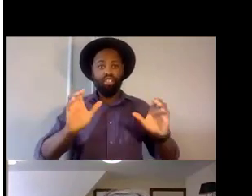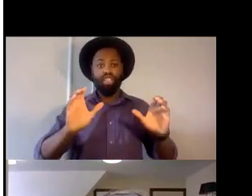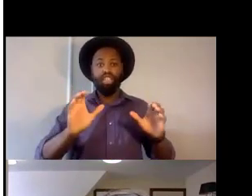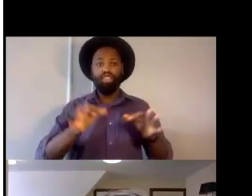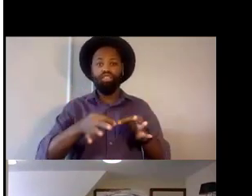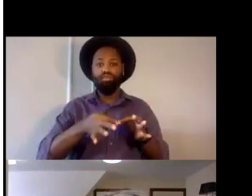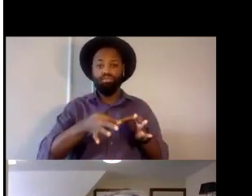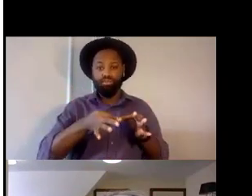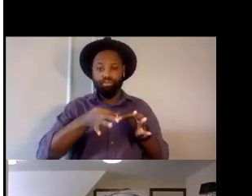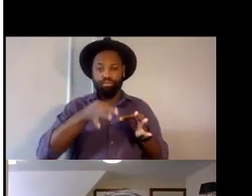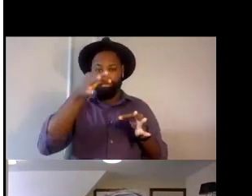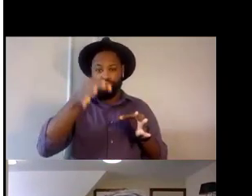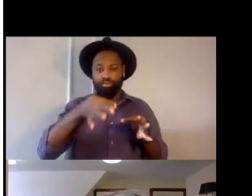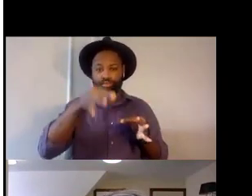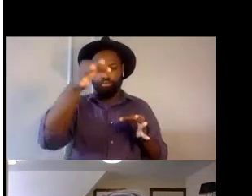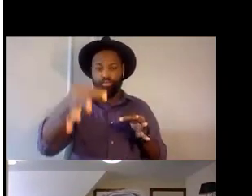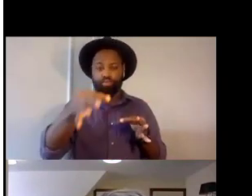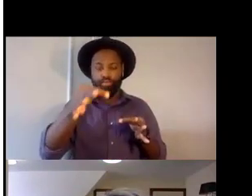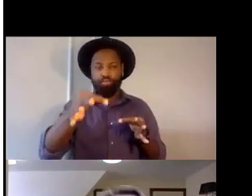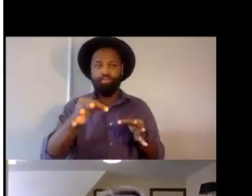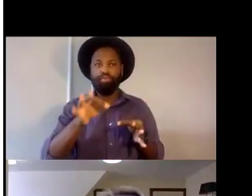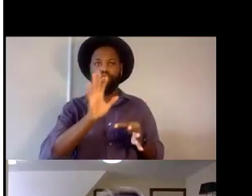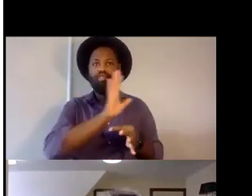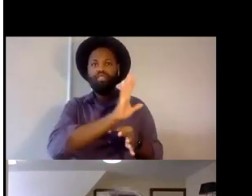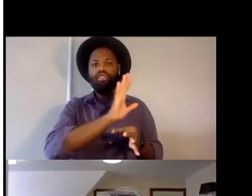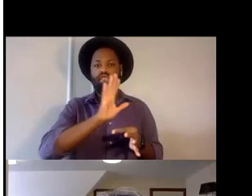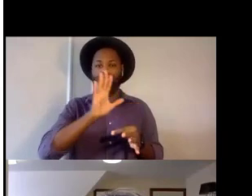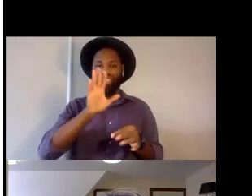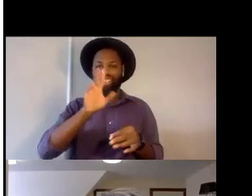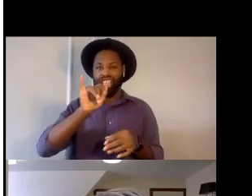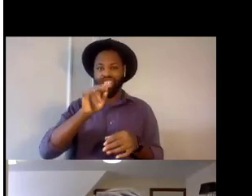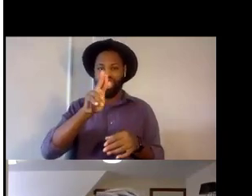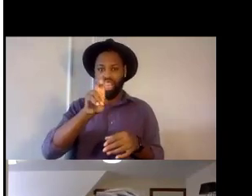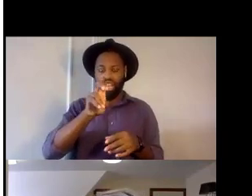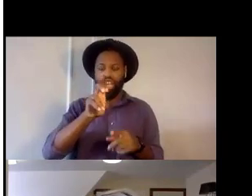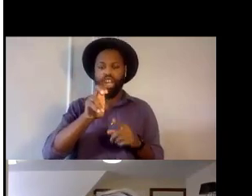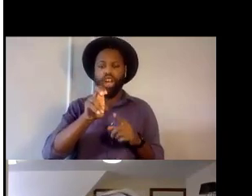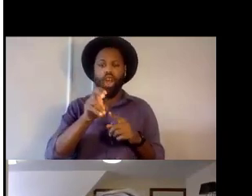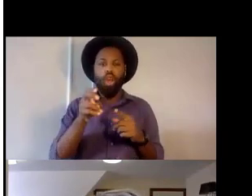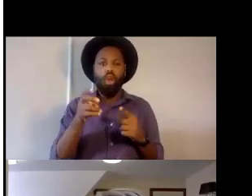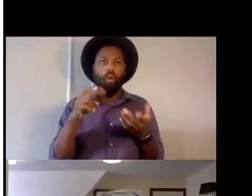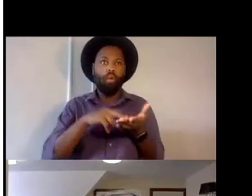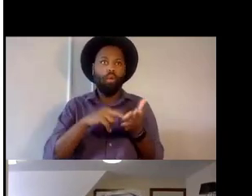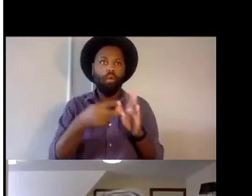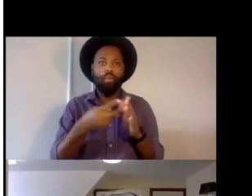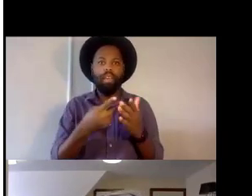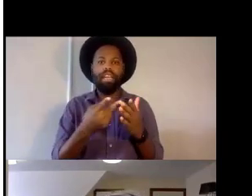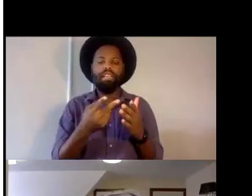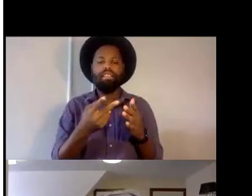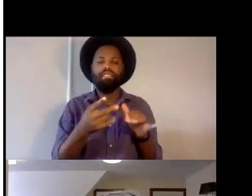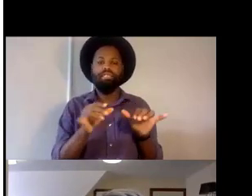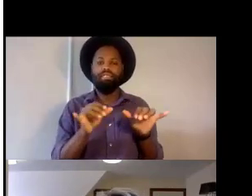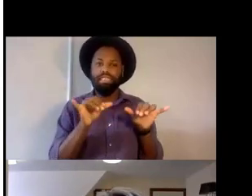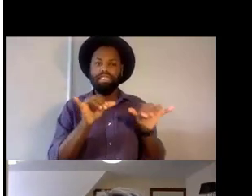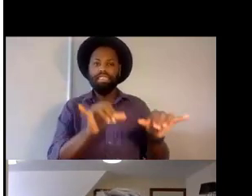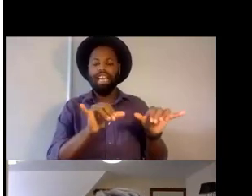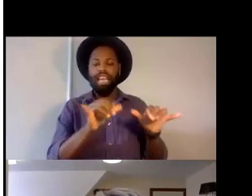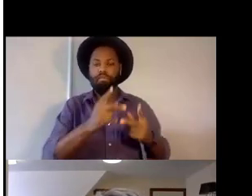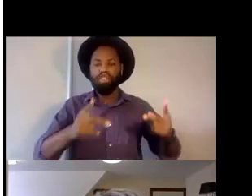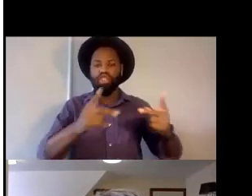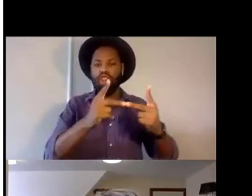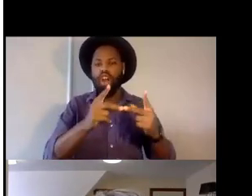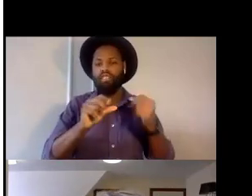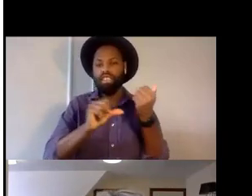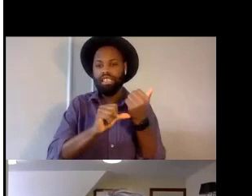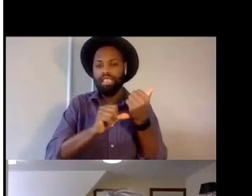their standing for tenure. What that does is keep them as assistant professors for longer. So